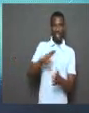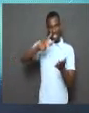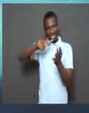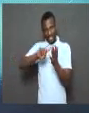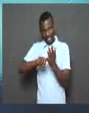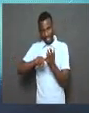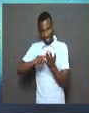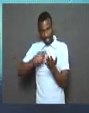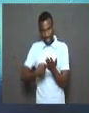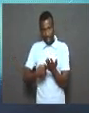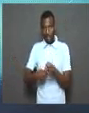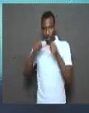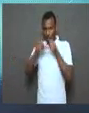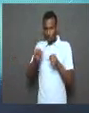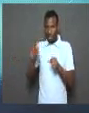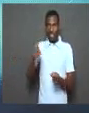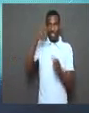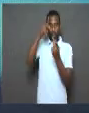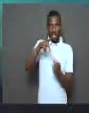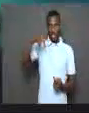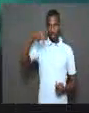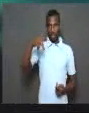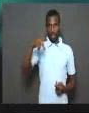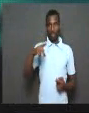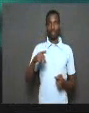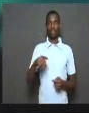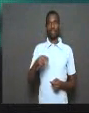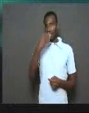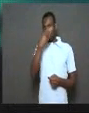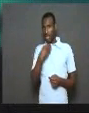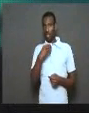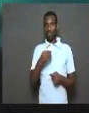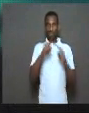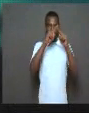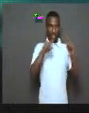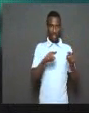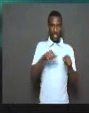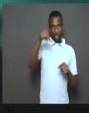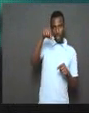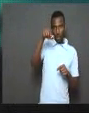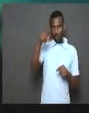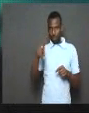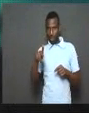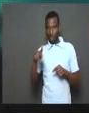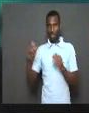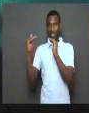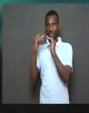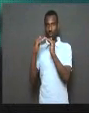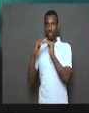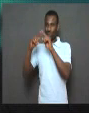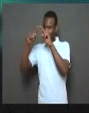So, at constant pressure, heat transfer is equal to